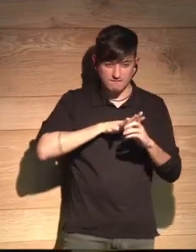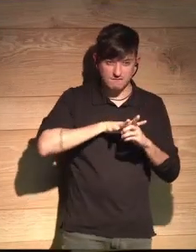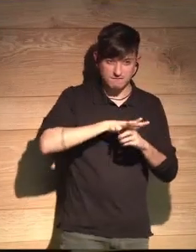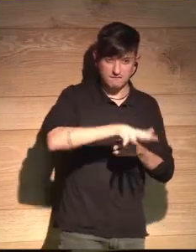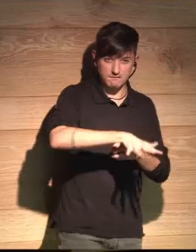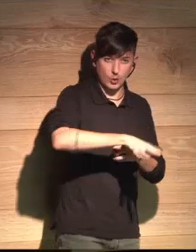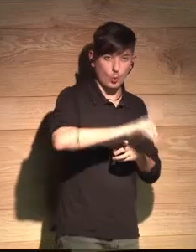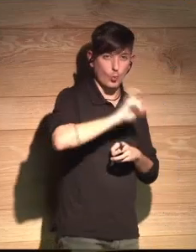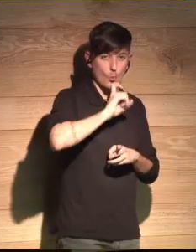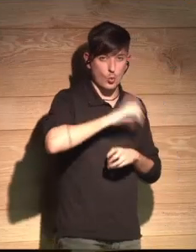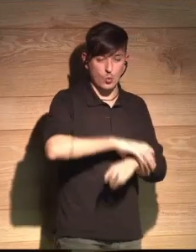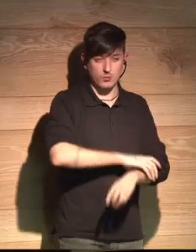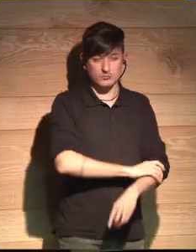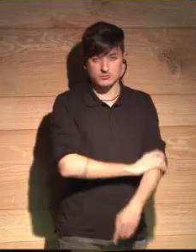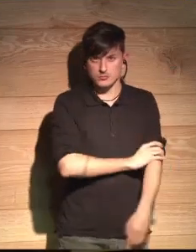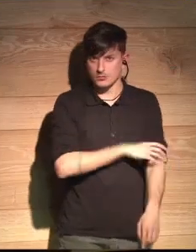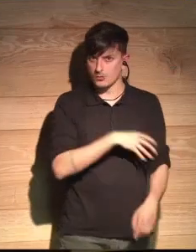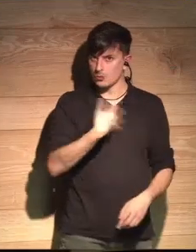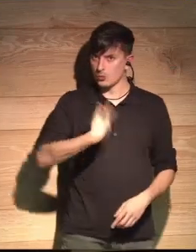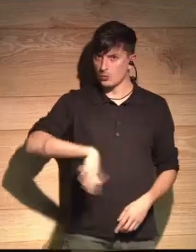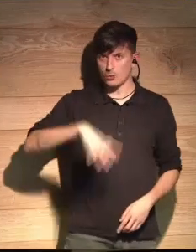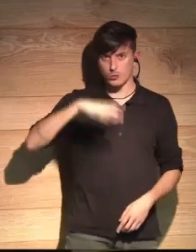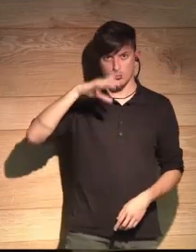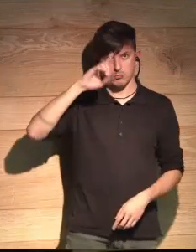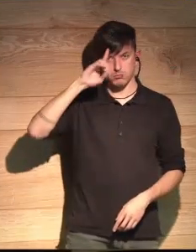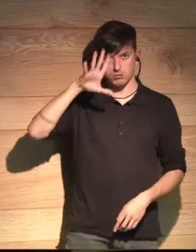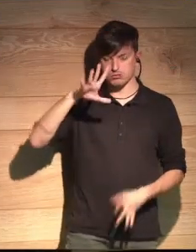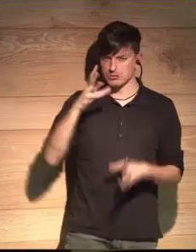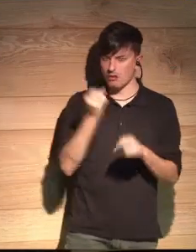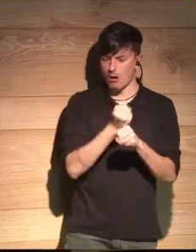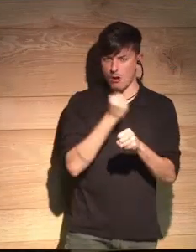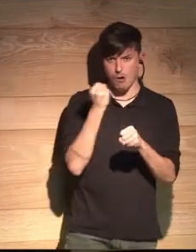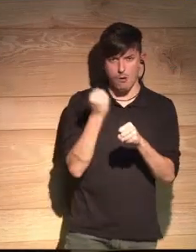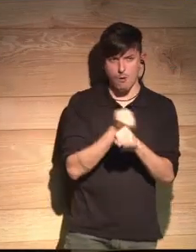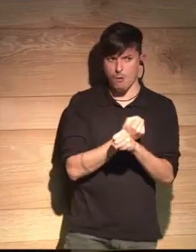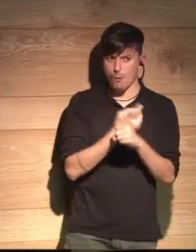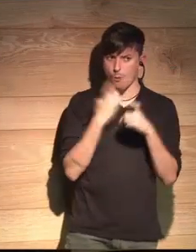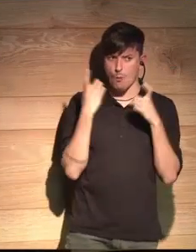impacts us. Well, this is impressive. I have never seen